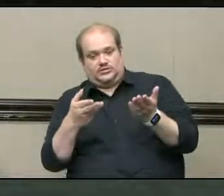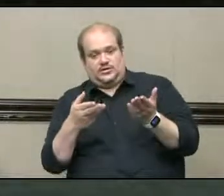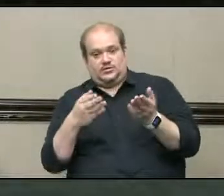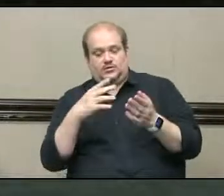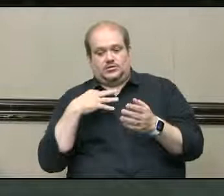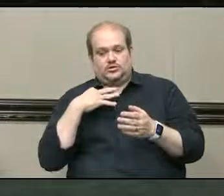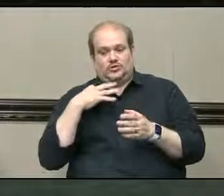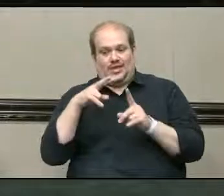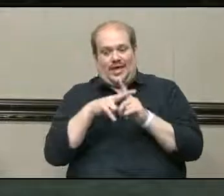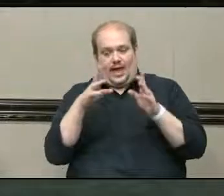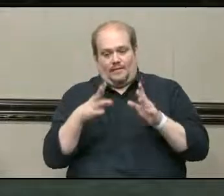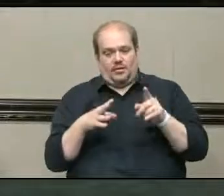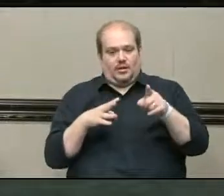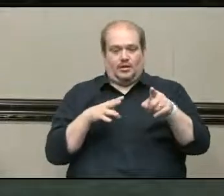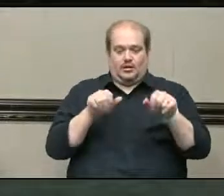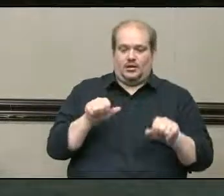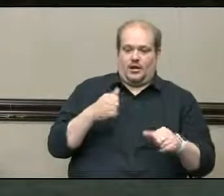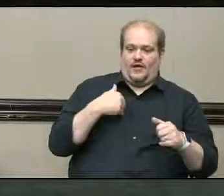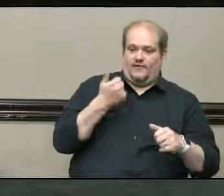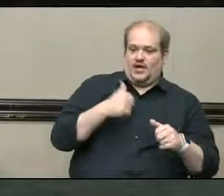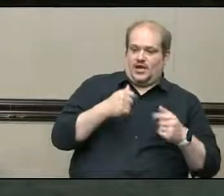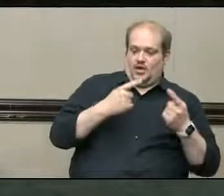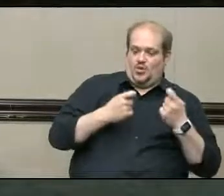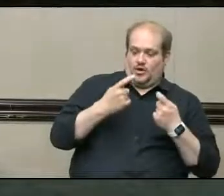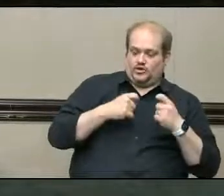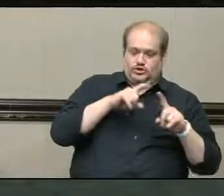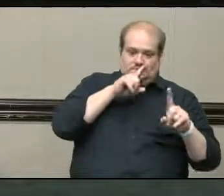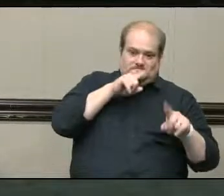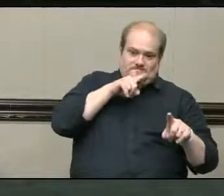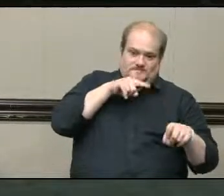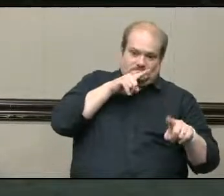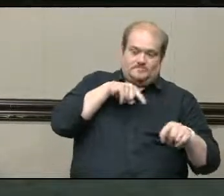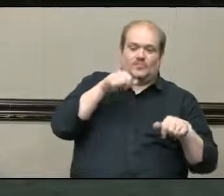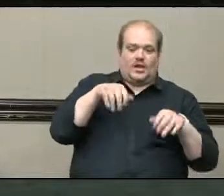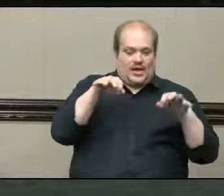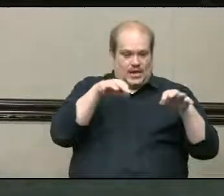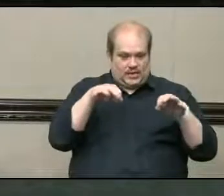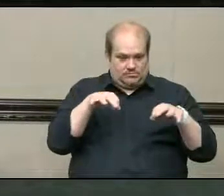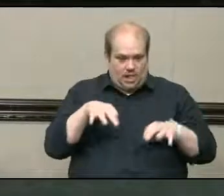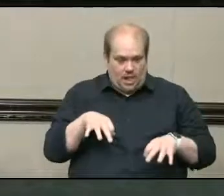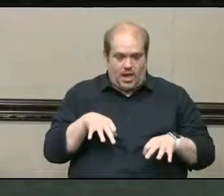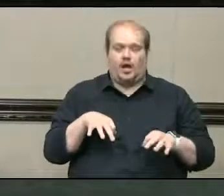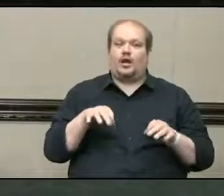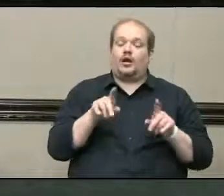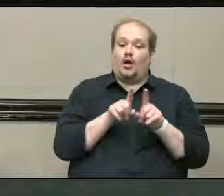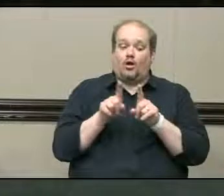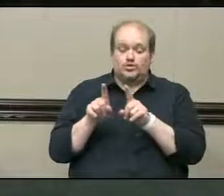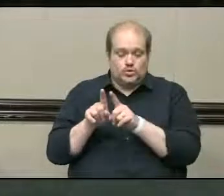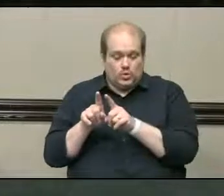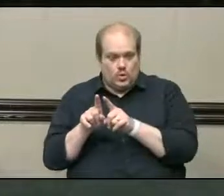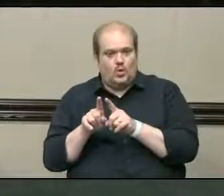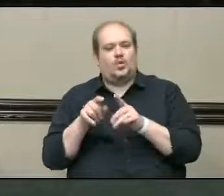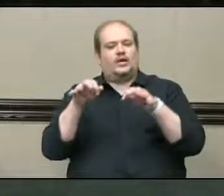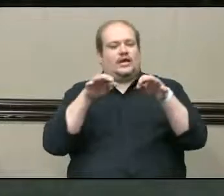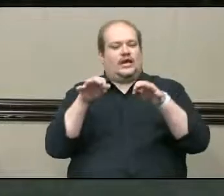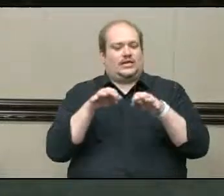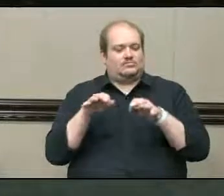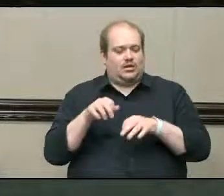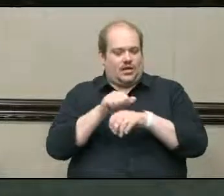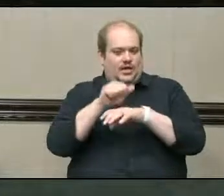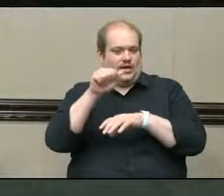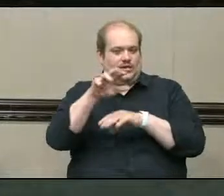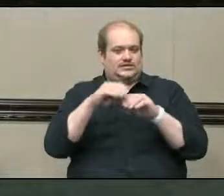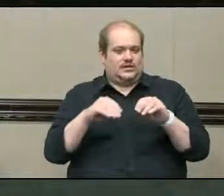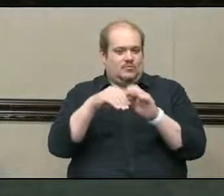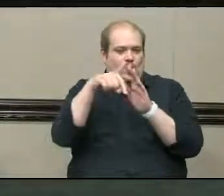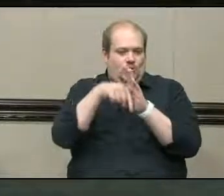the applicant so the applicant can have any questions at that moment and we can explain them. But we also explain it and send out